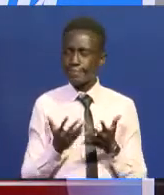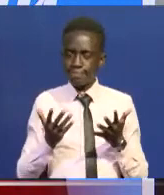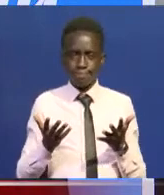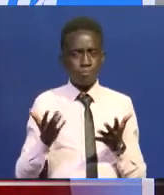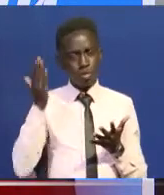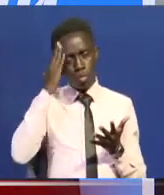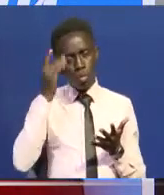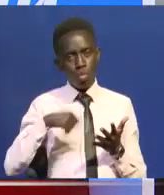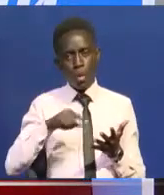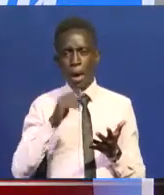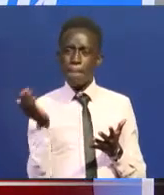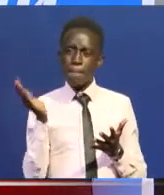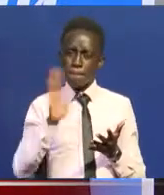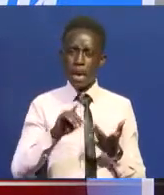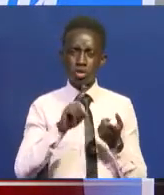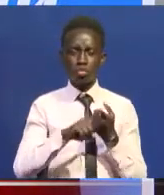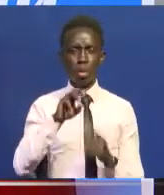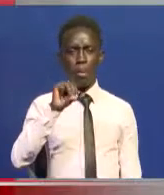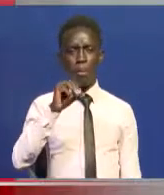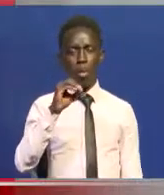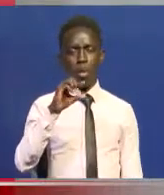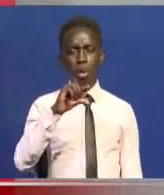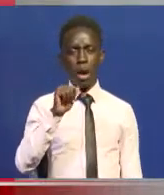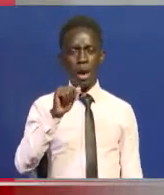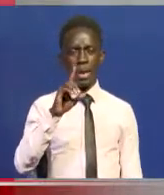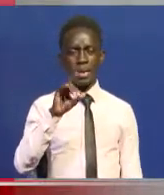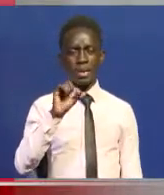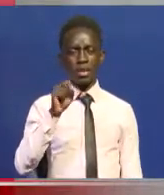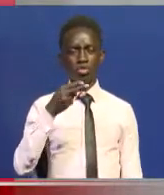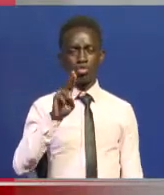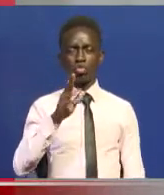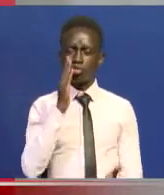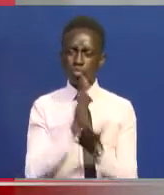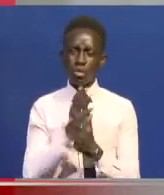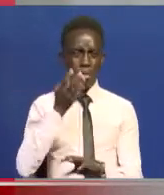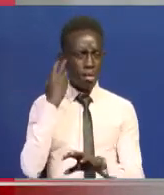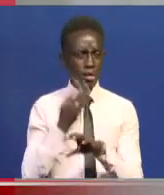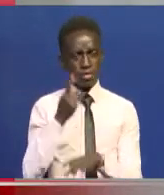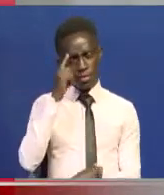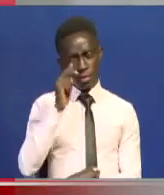back to Mogadishu. Mogadishu is very critical for us. I'm extending to my